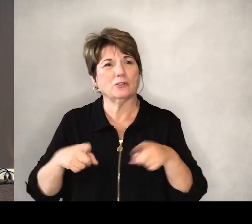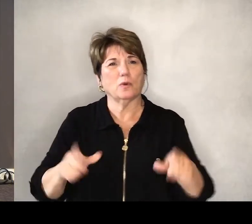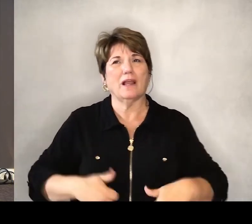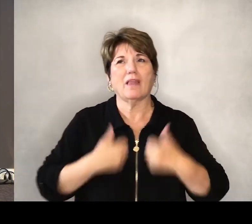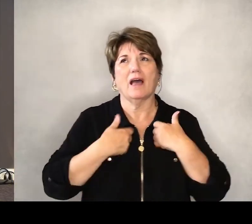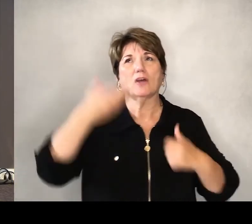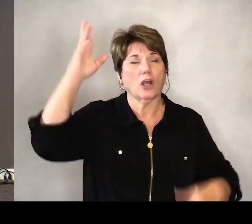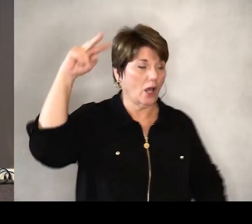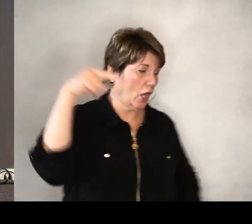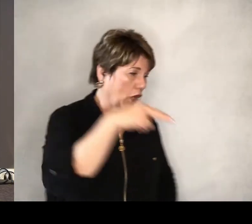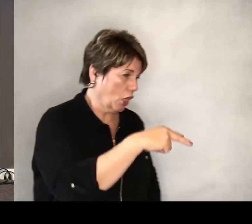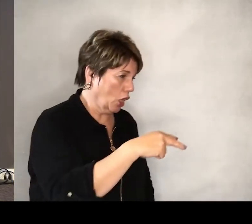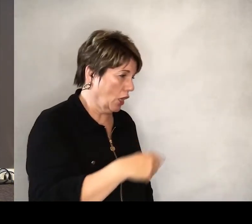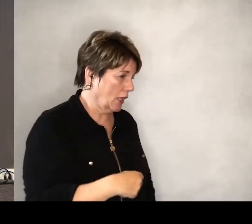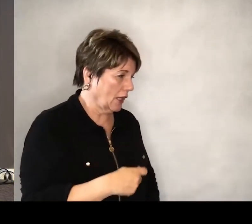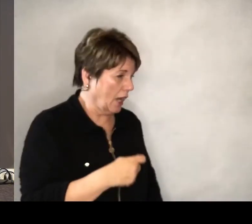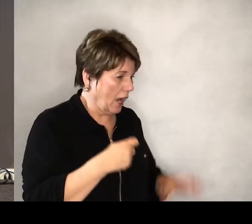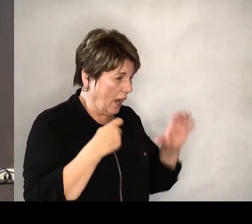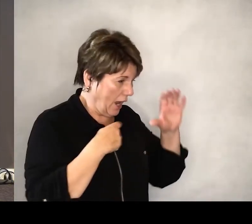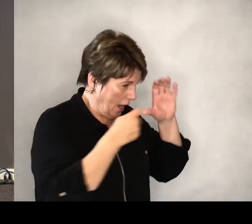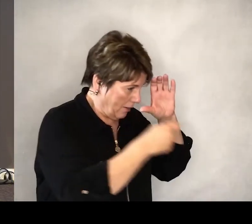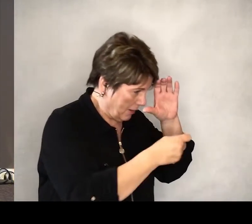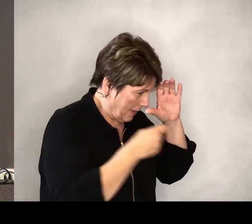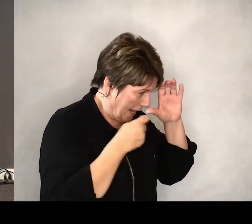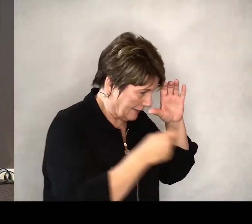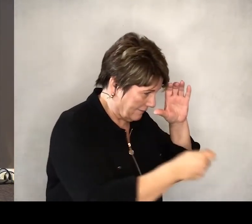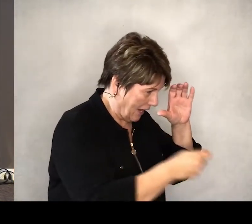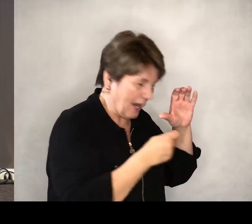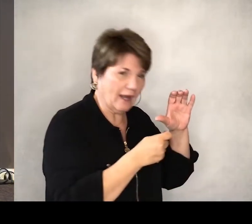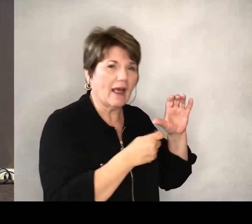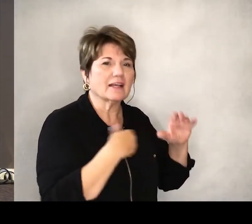like, watch me with my magnifying glass mess with these people.